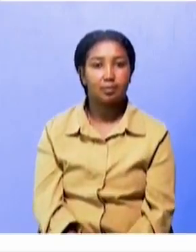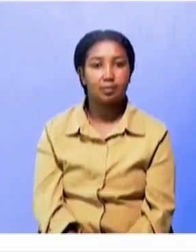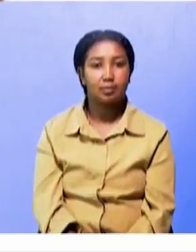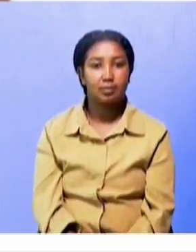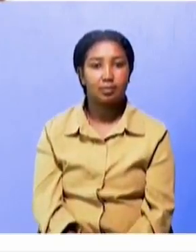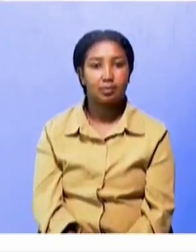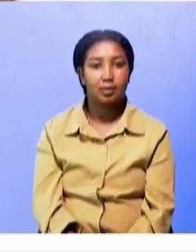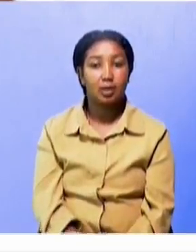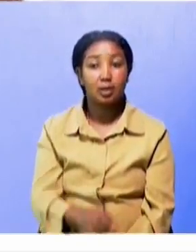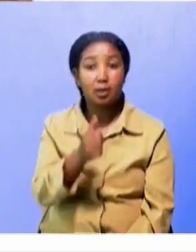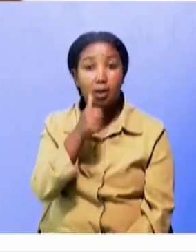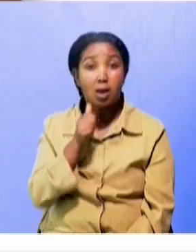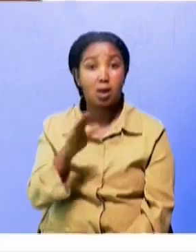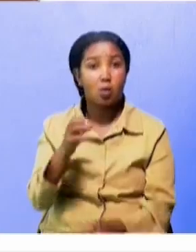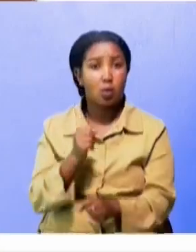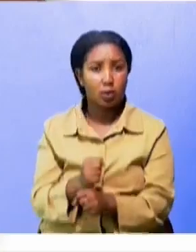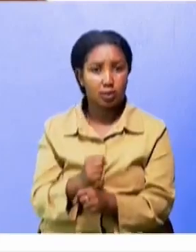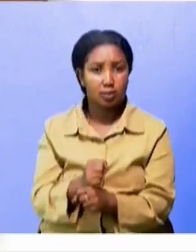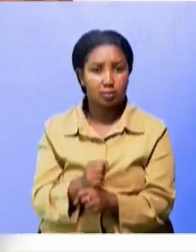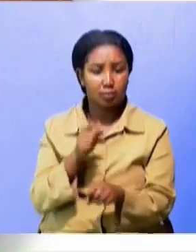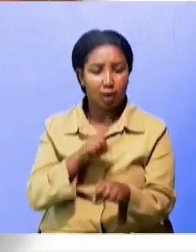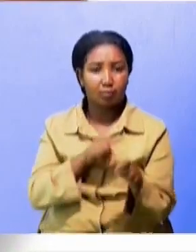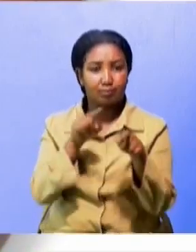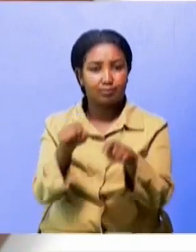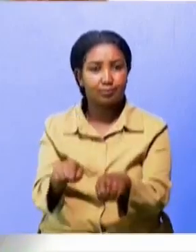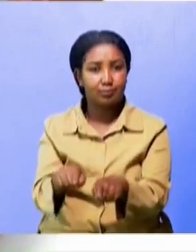in her work.